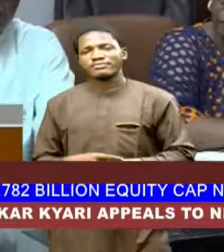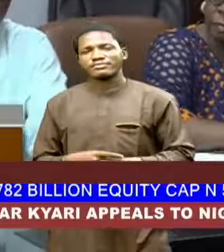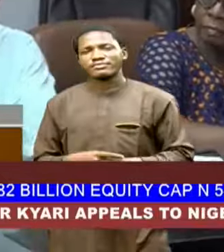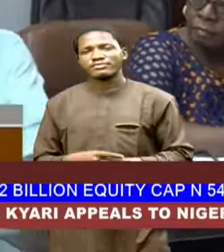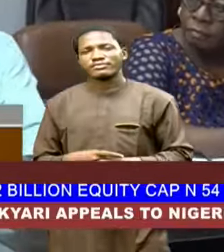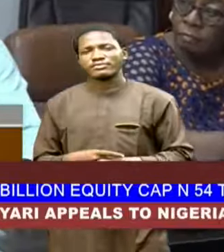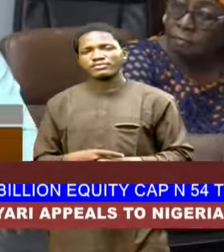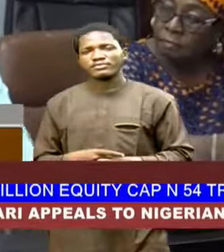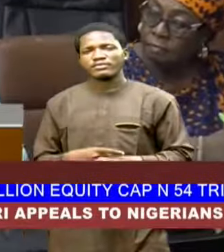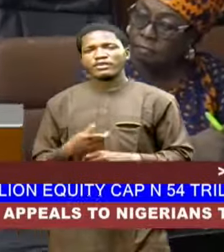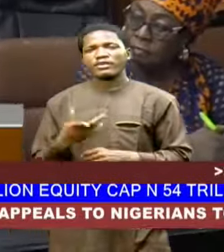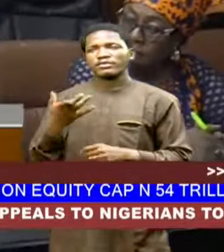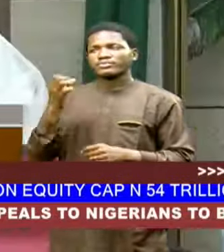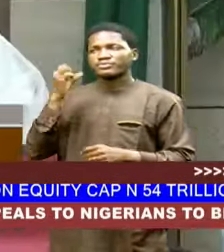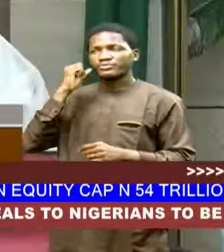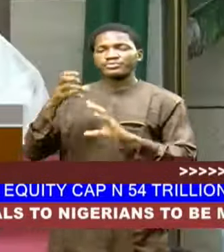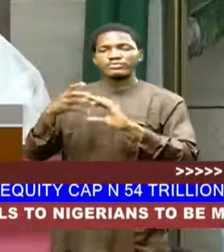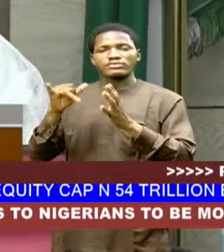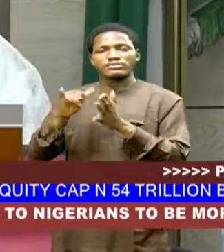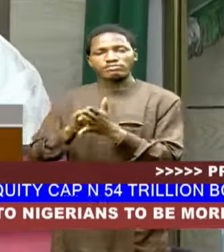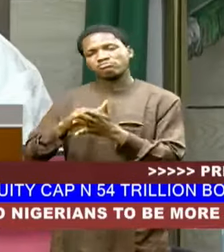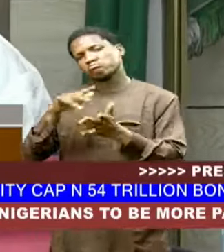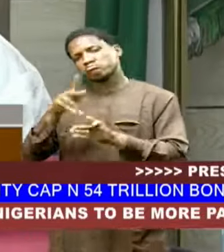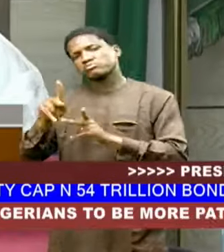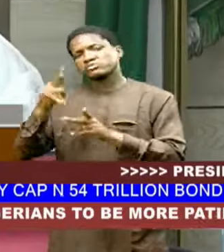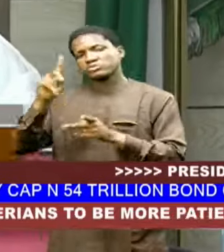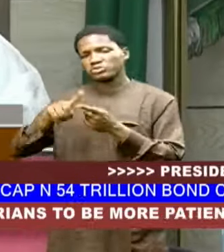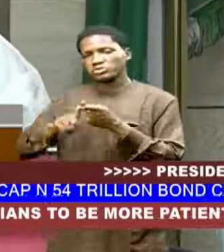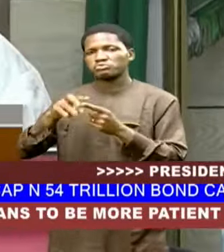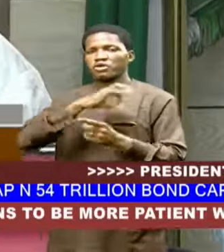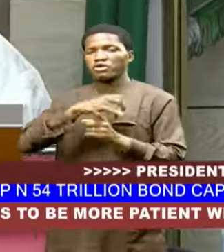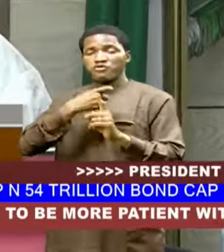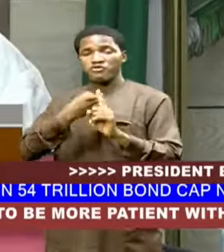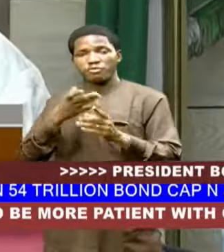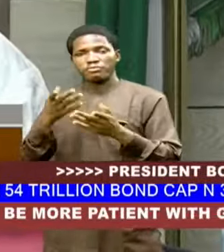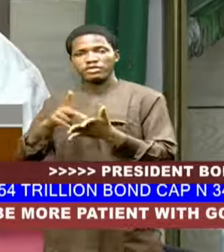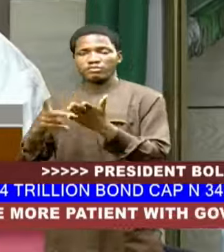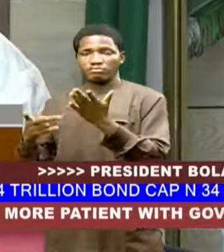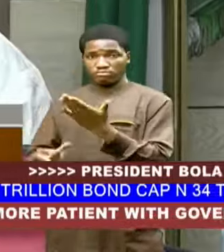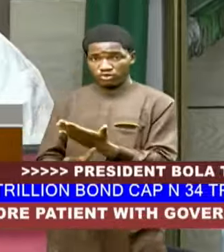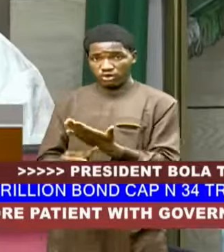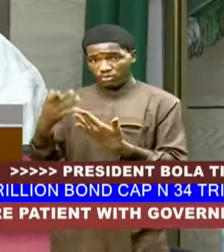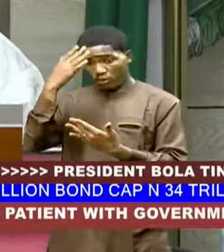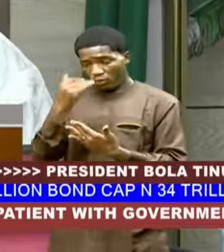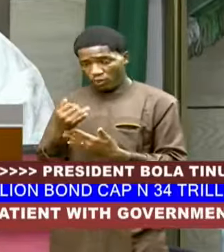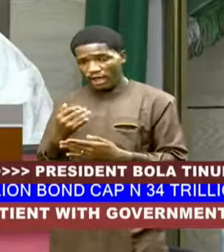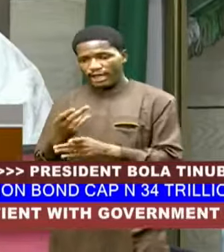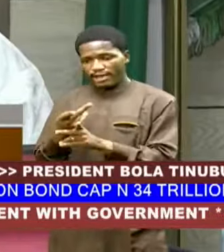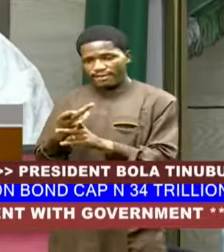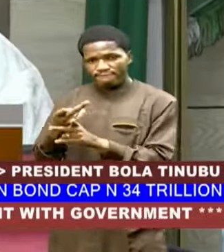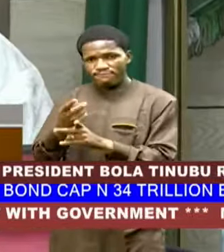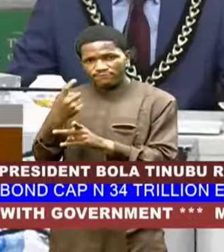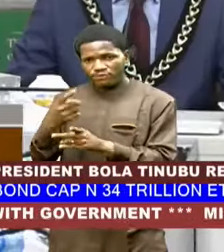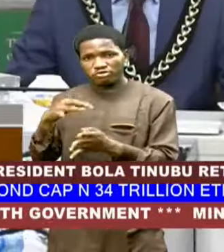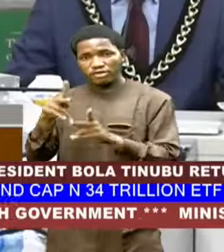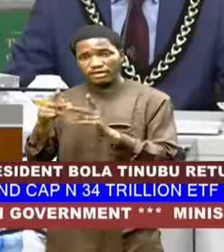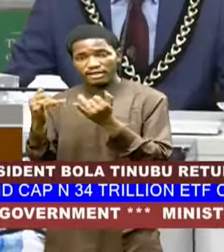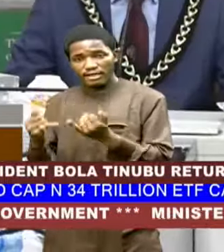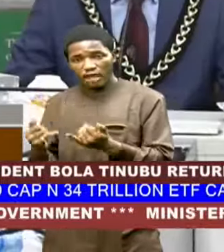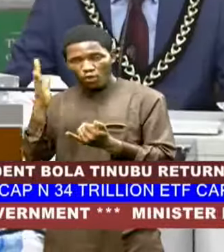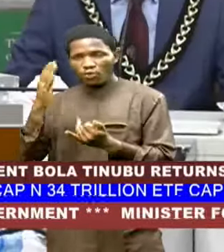exchange program, as they are the future of the service. She said nurturing them at this stage will ease their transition into the